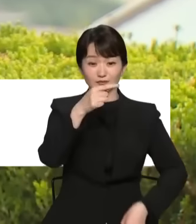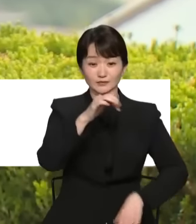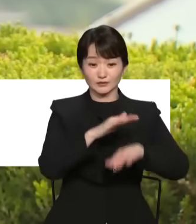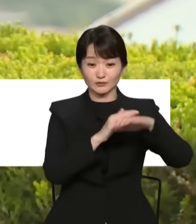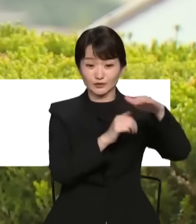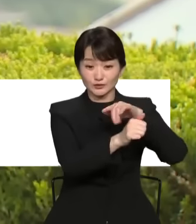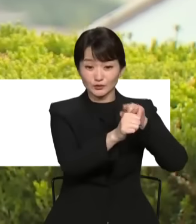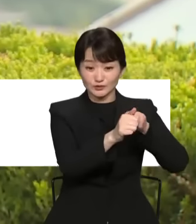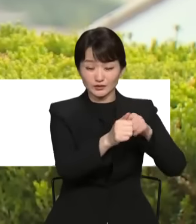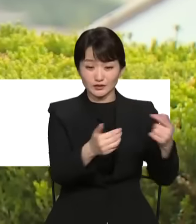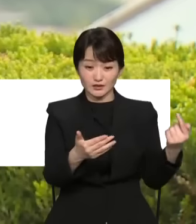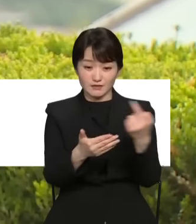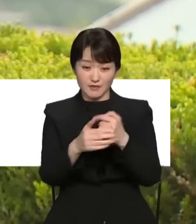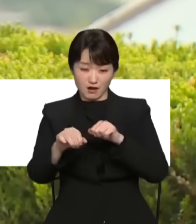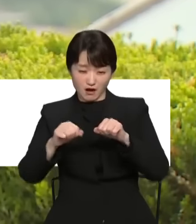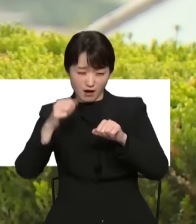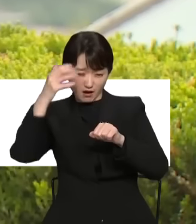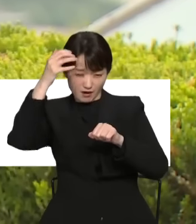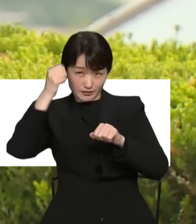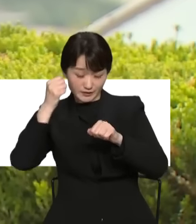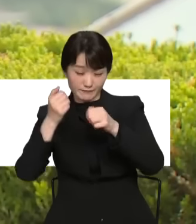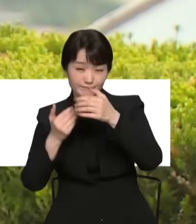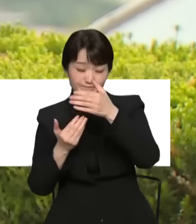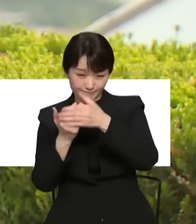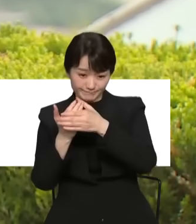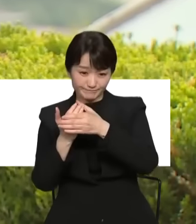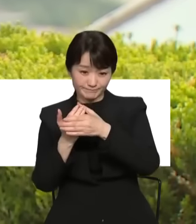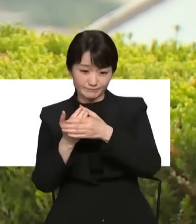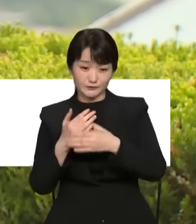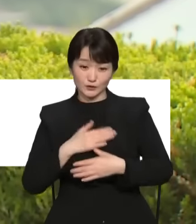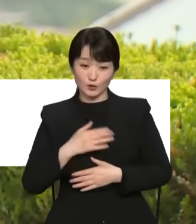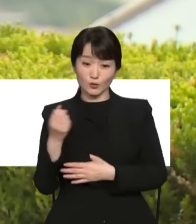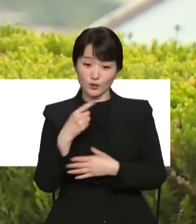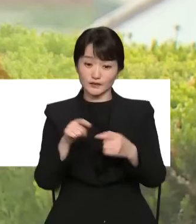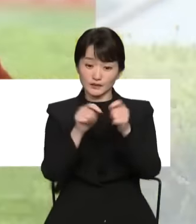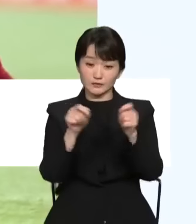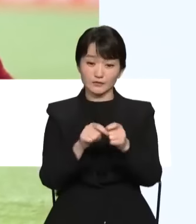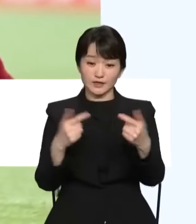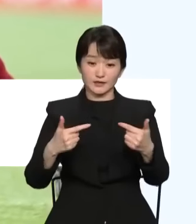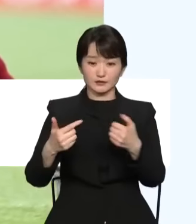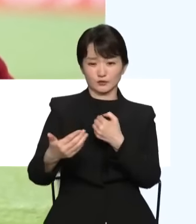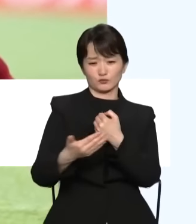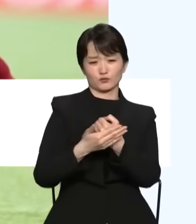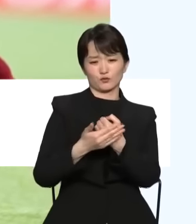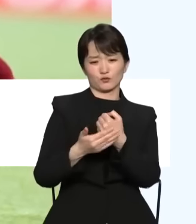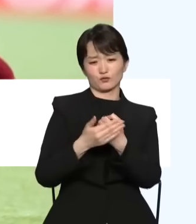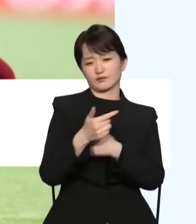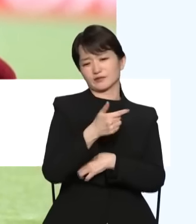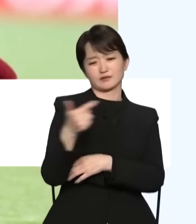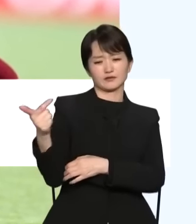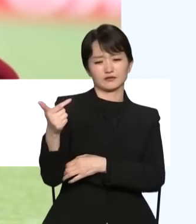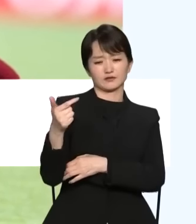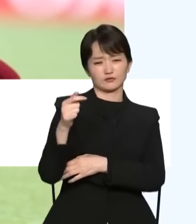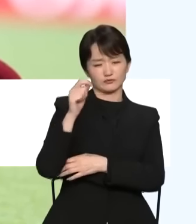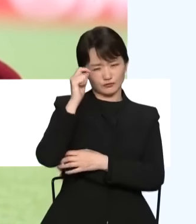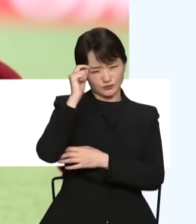from the performances of Kim Nam-il, who was for me and for the team